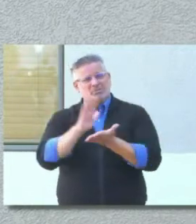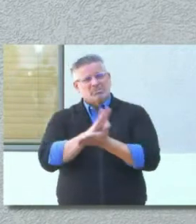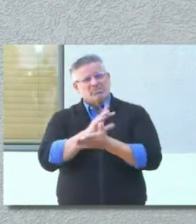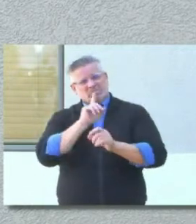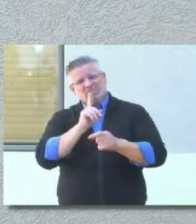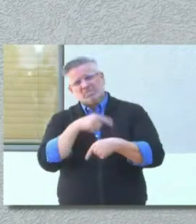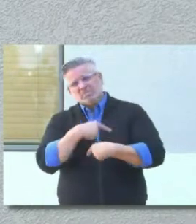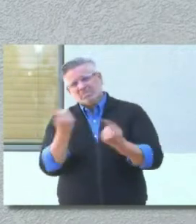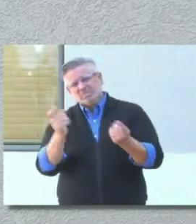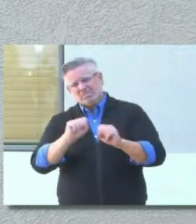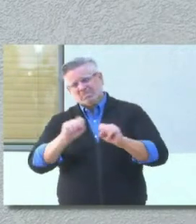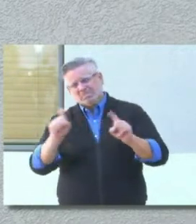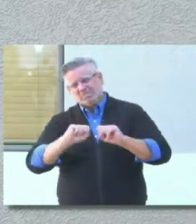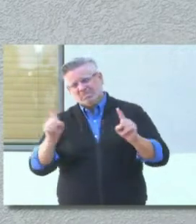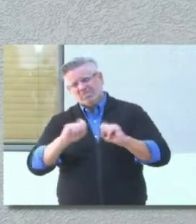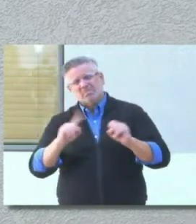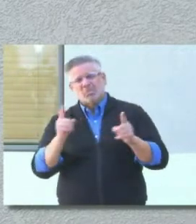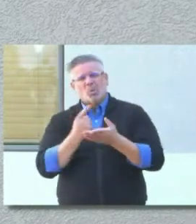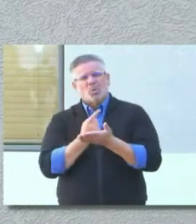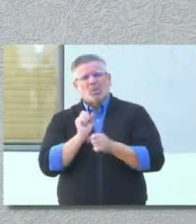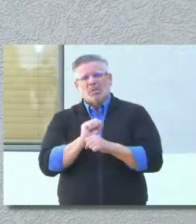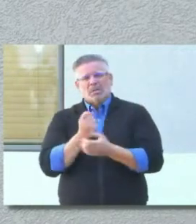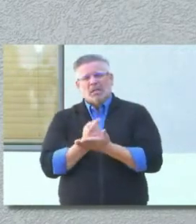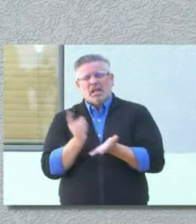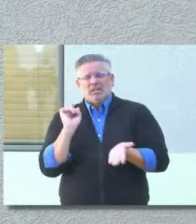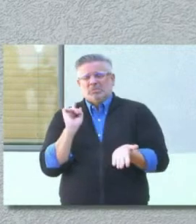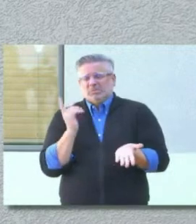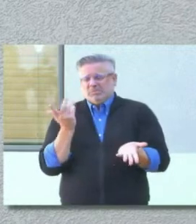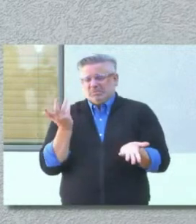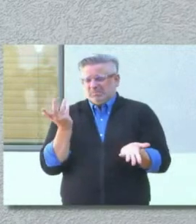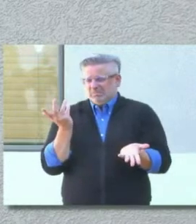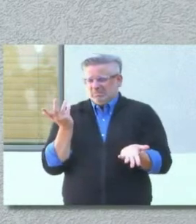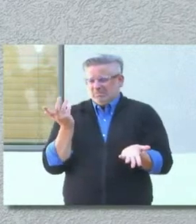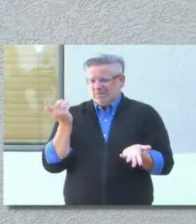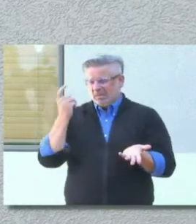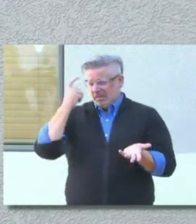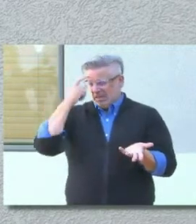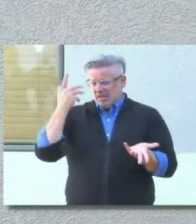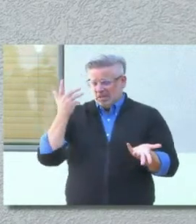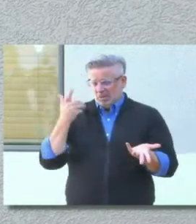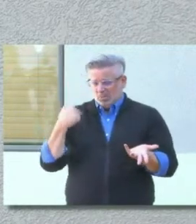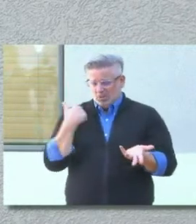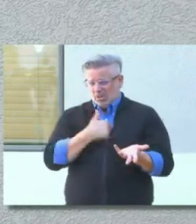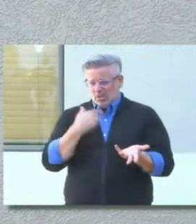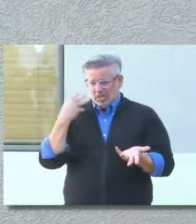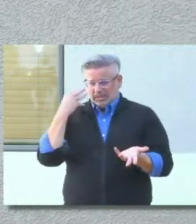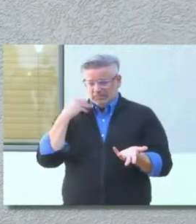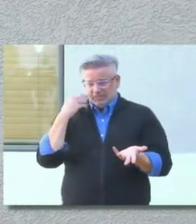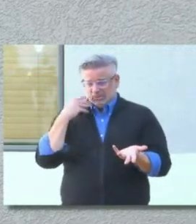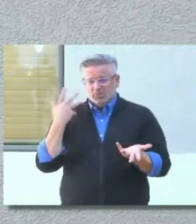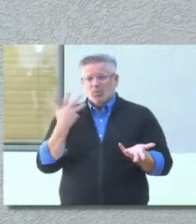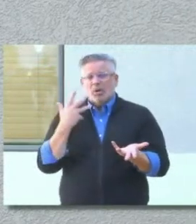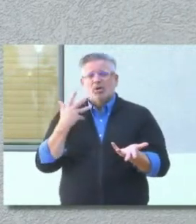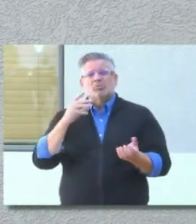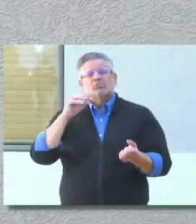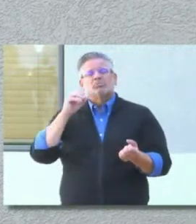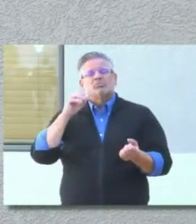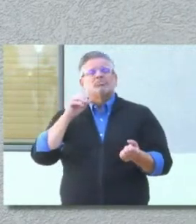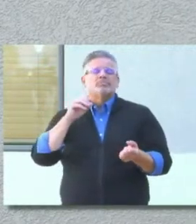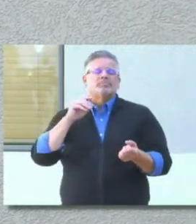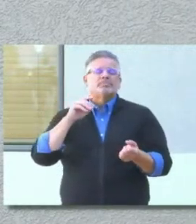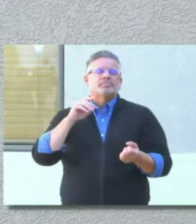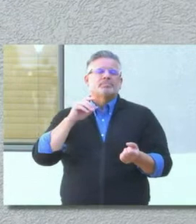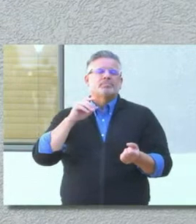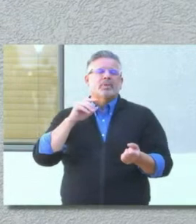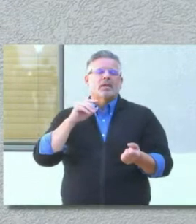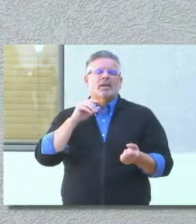work we were doing last week. So I don't know. I think what we're experiencing is remarkable